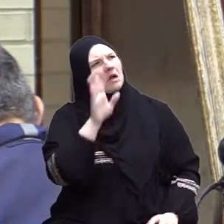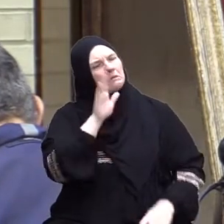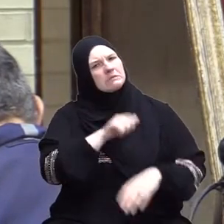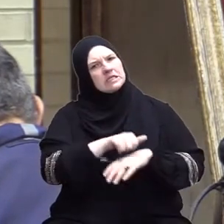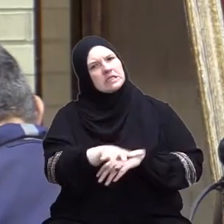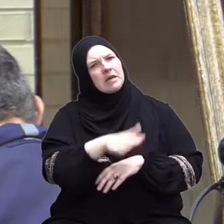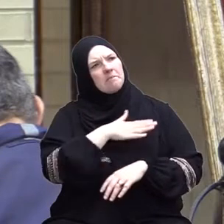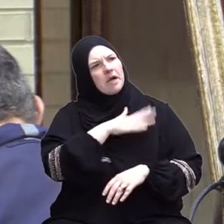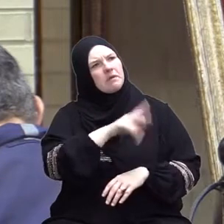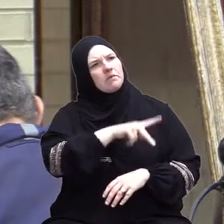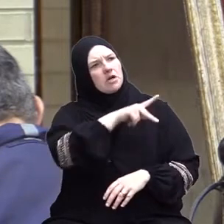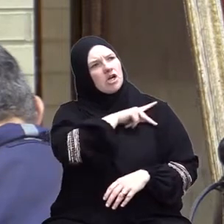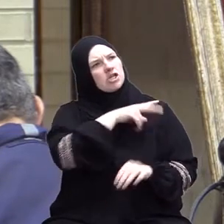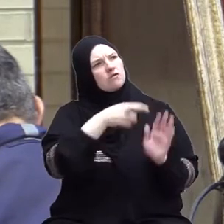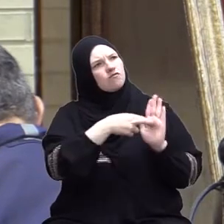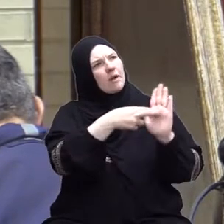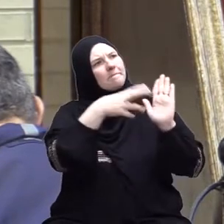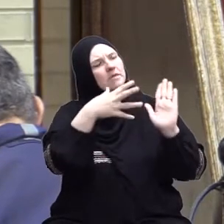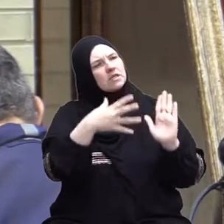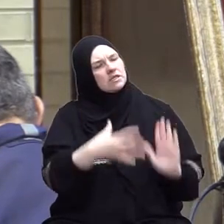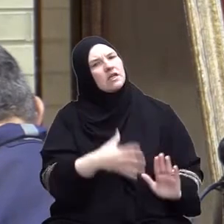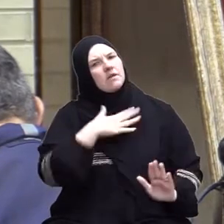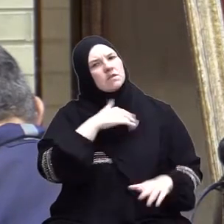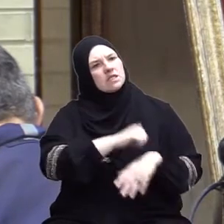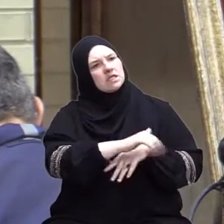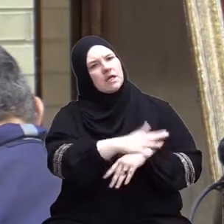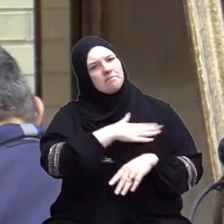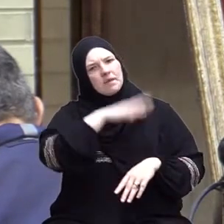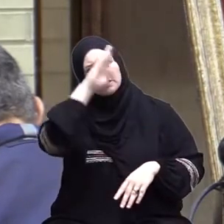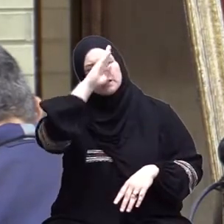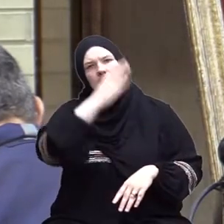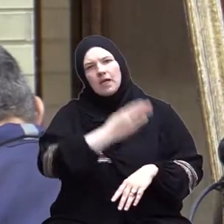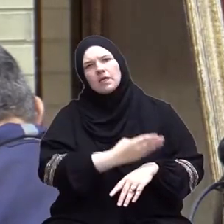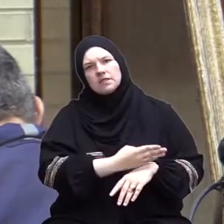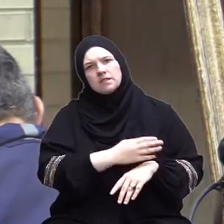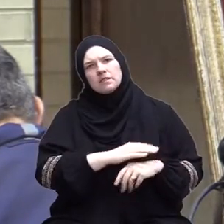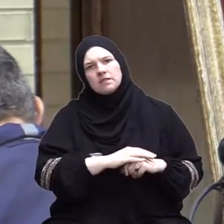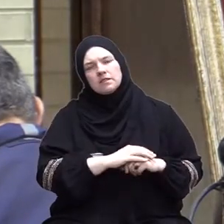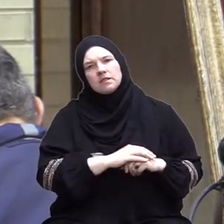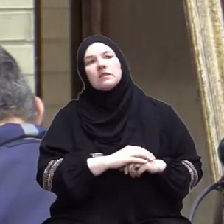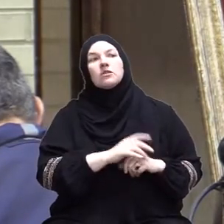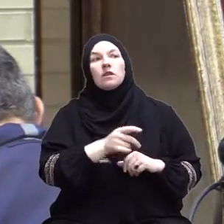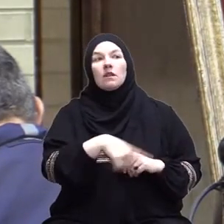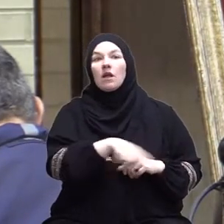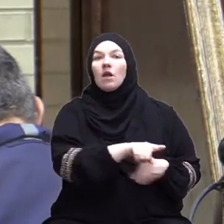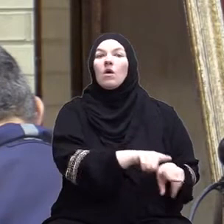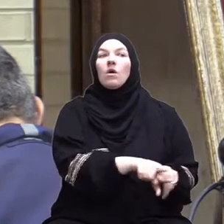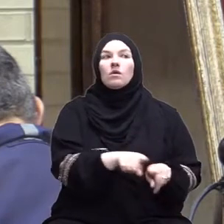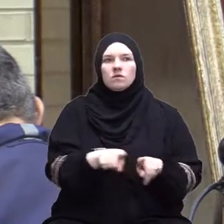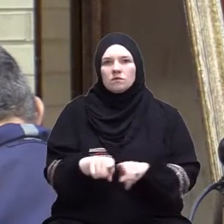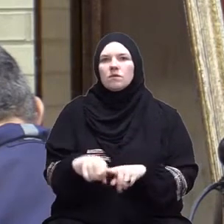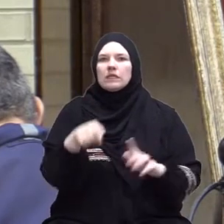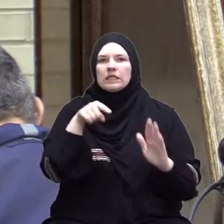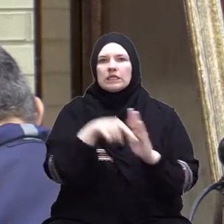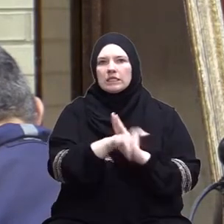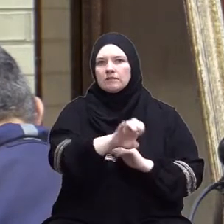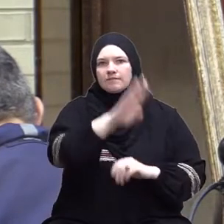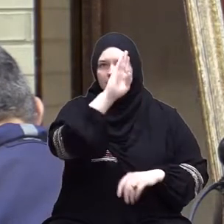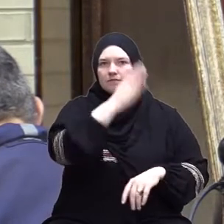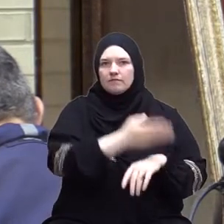my personal representative. I will send my son. So they also kill his